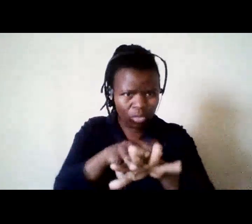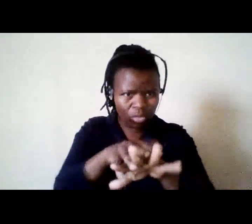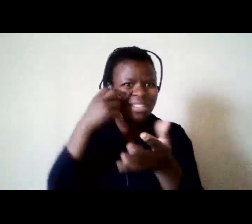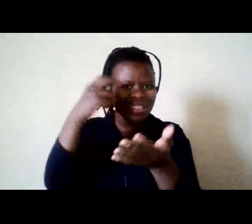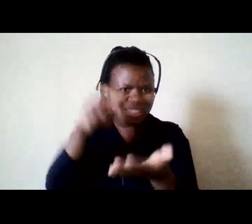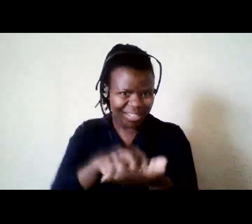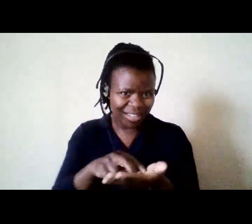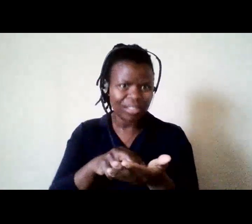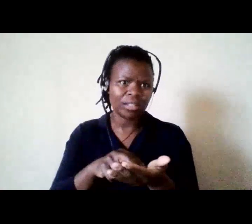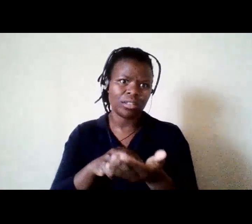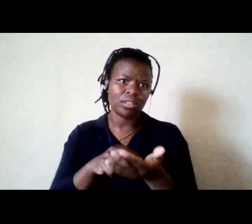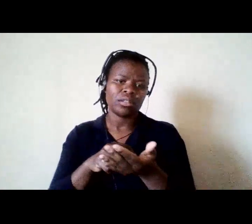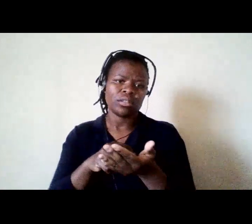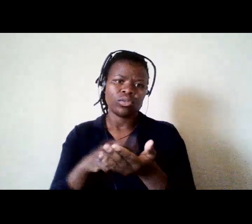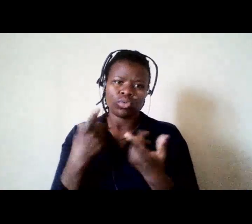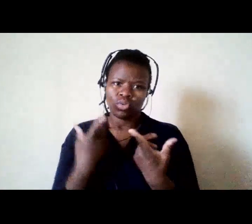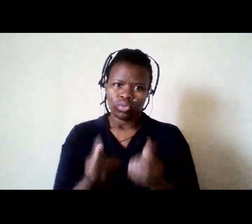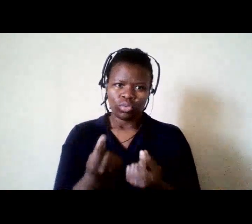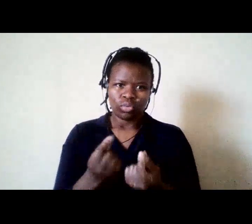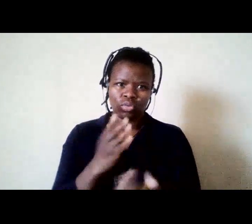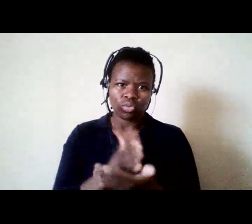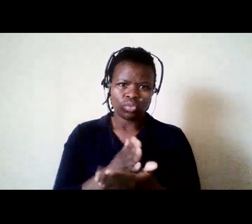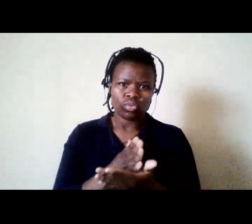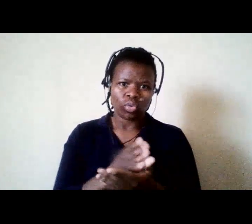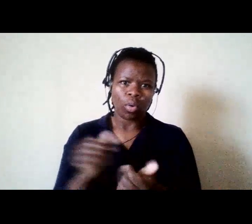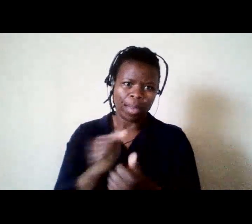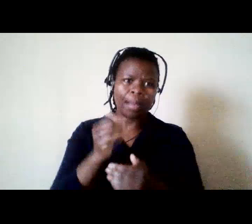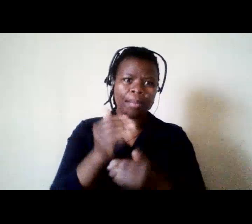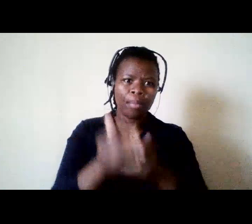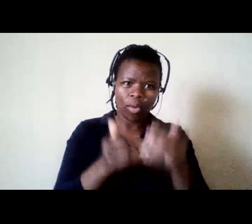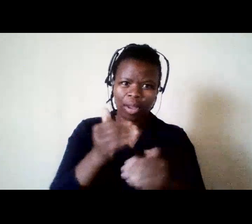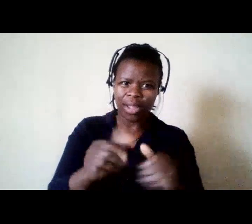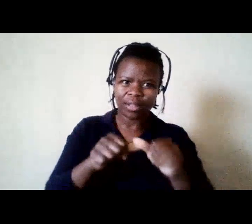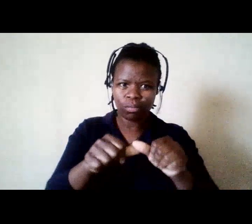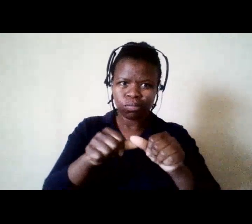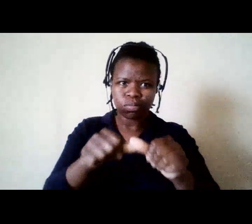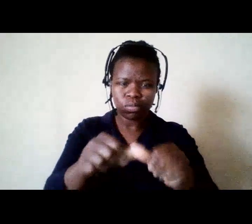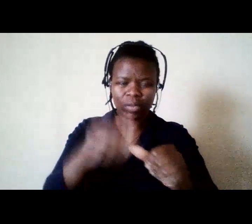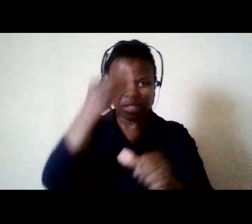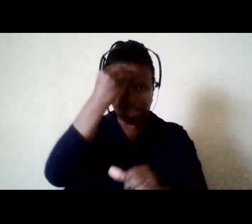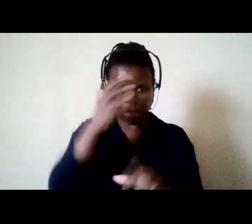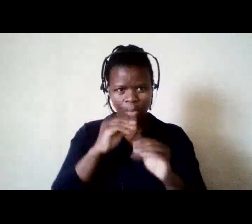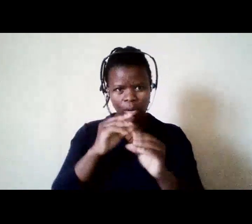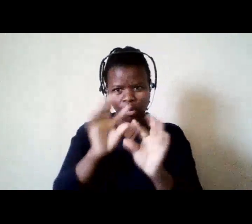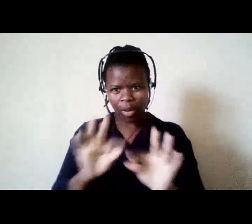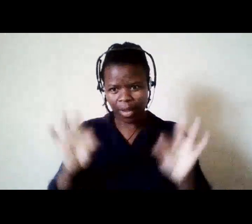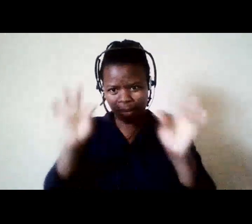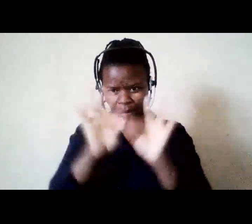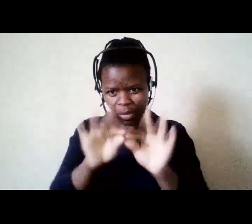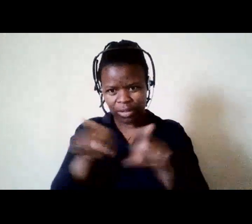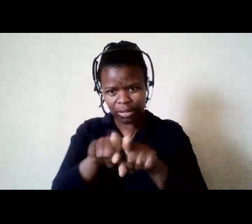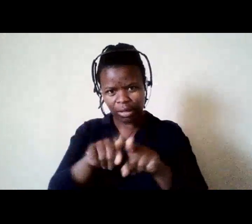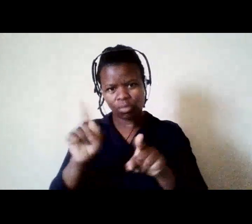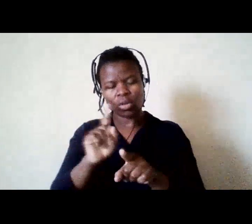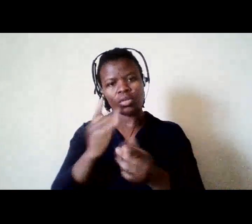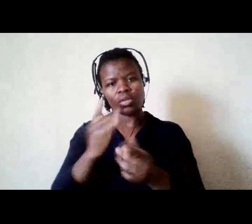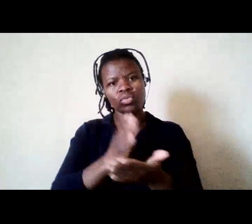making progress and keep going and keep going. What you're saying is very important. Is what, if you remember, is what Chantal and Pearl, Benedict came last